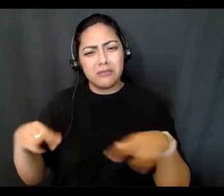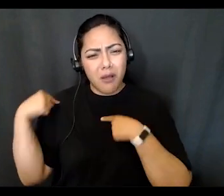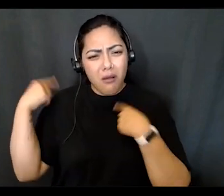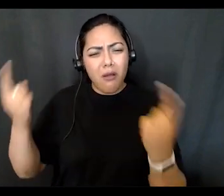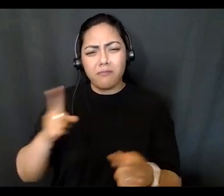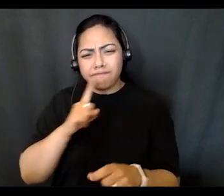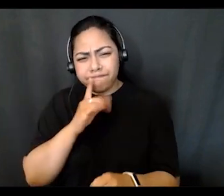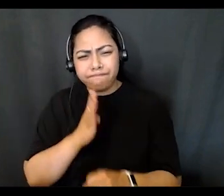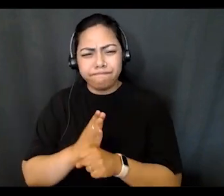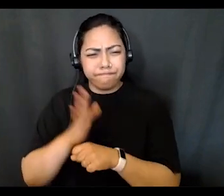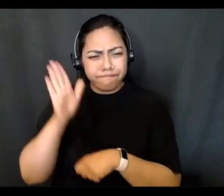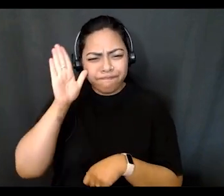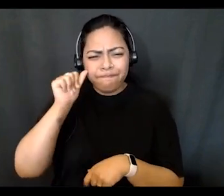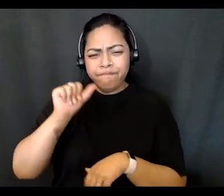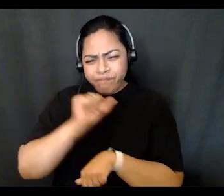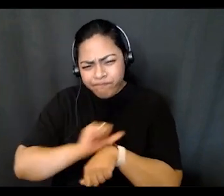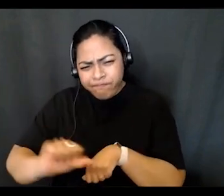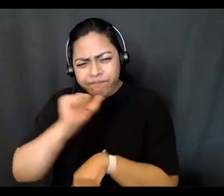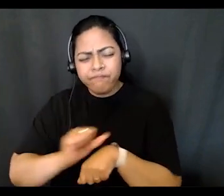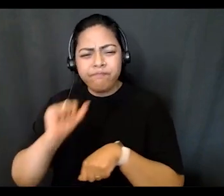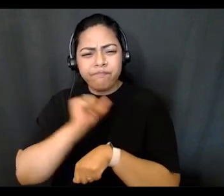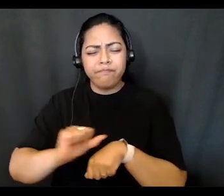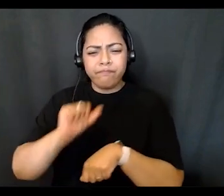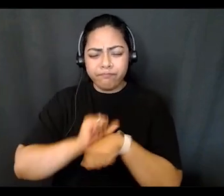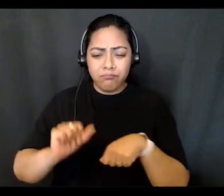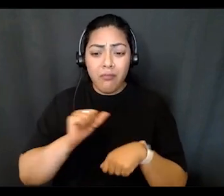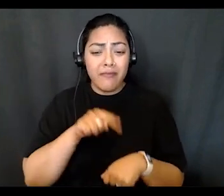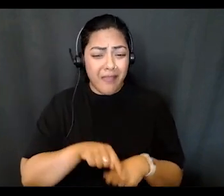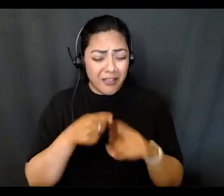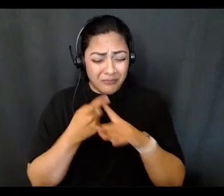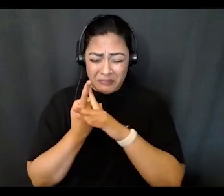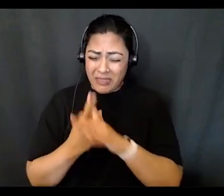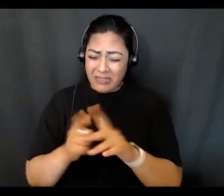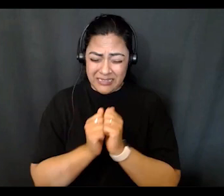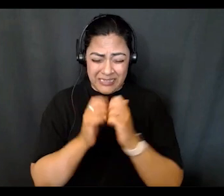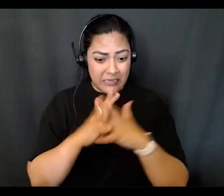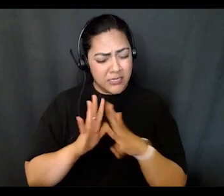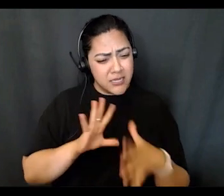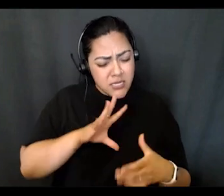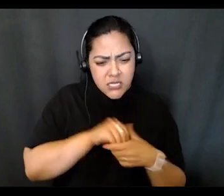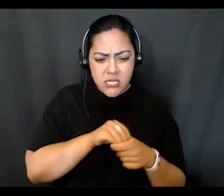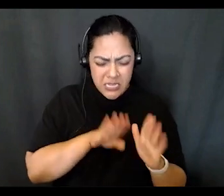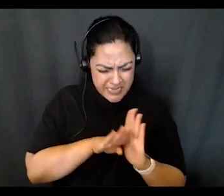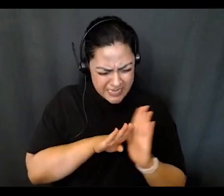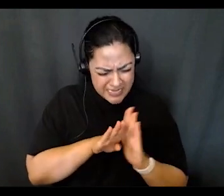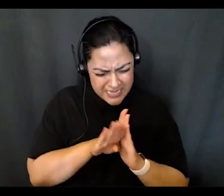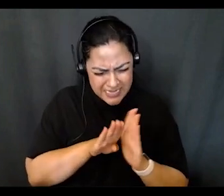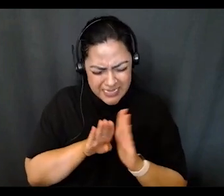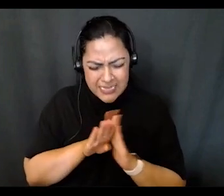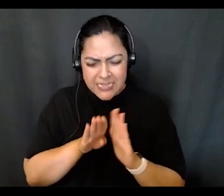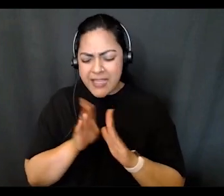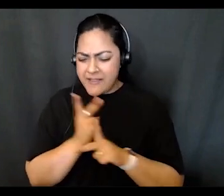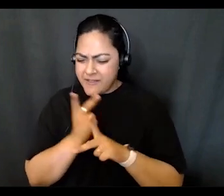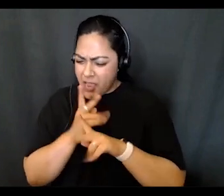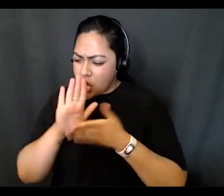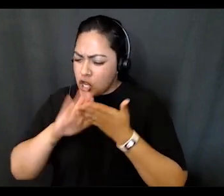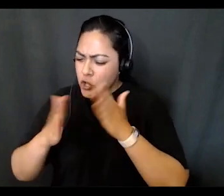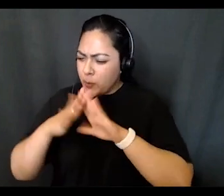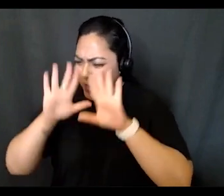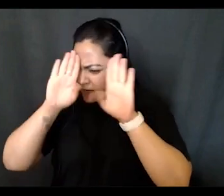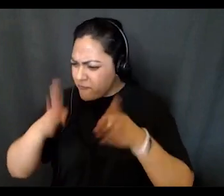in honor of her invaluable contributions during its development and to continue her legacy of fostering